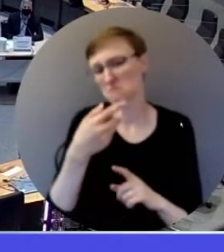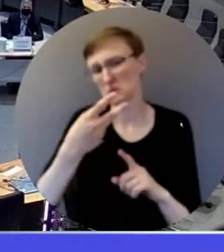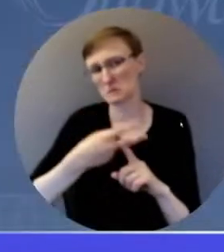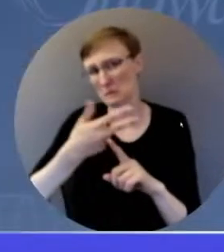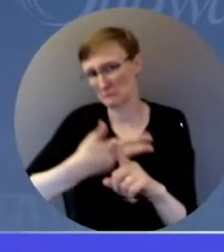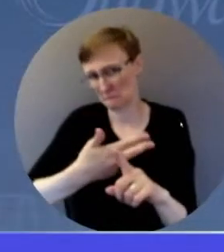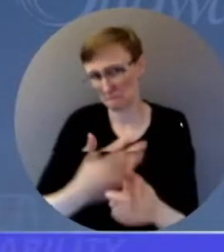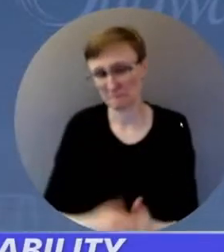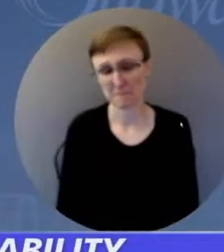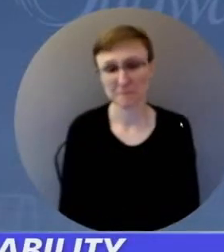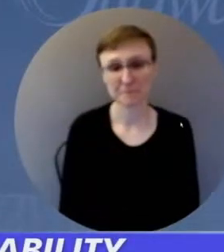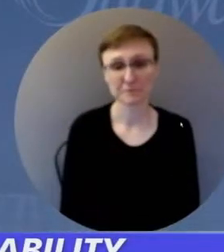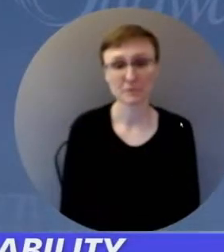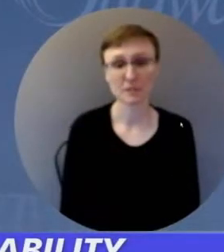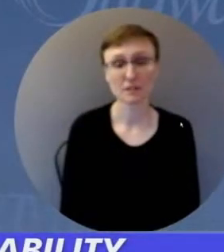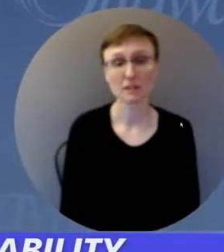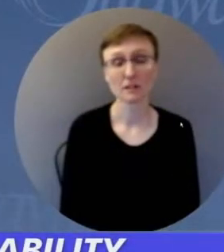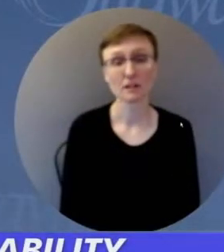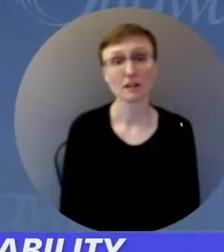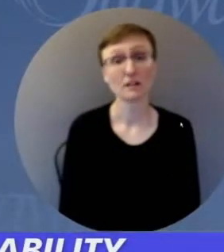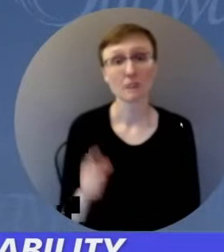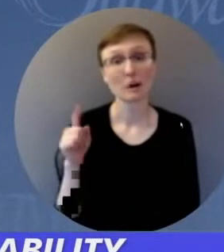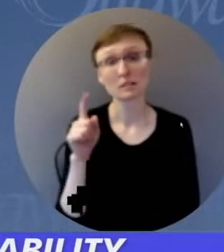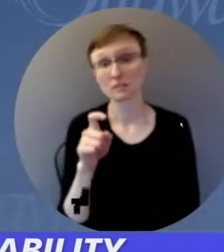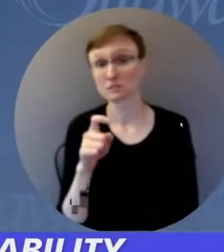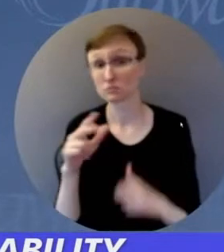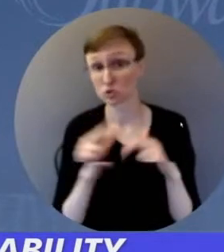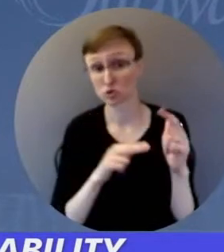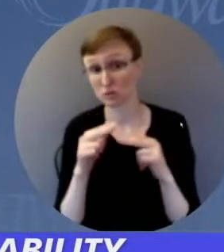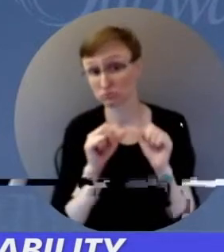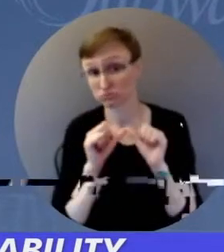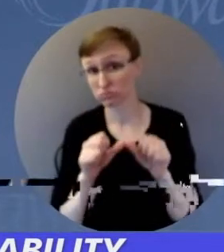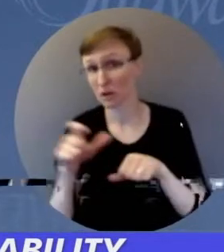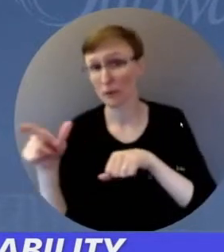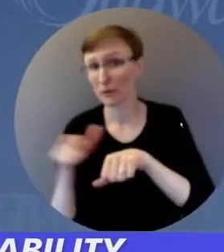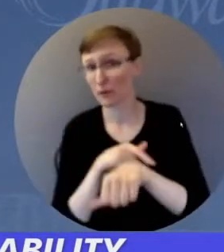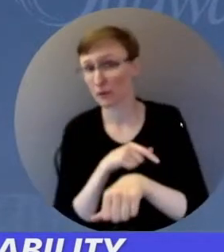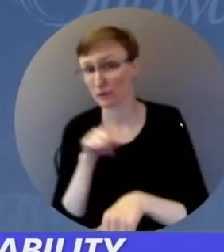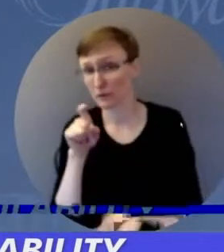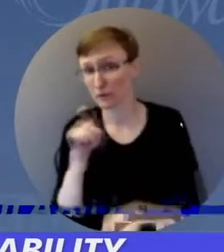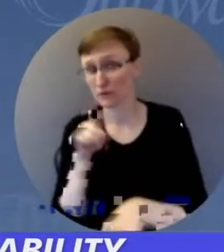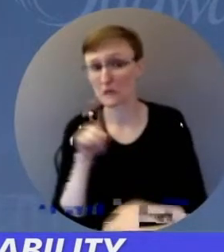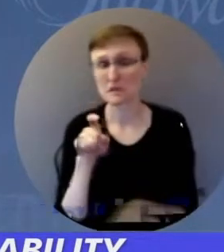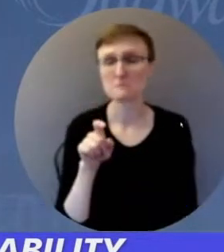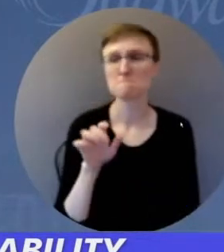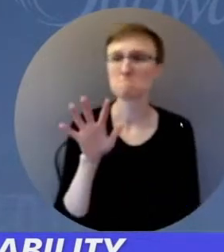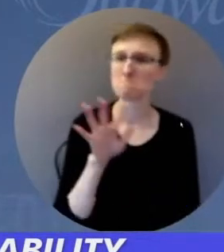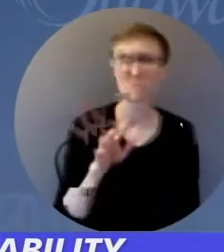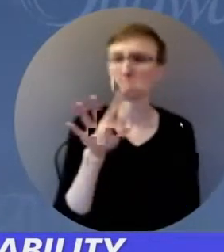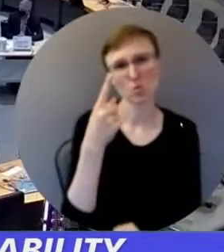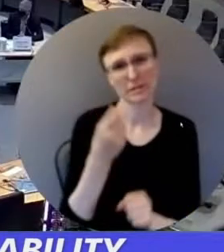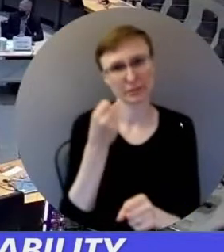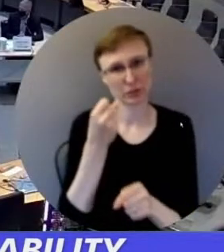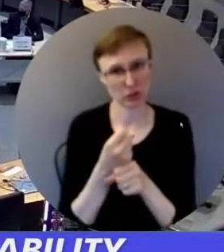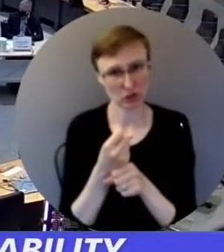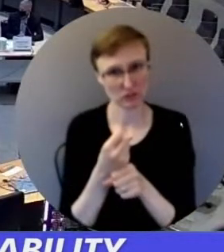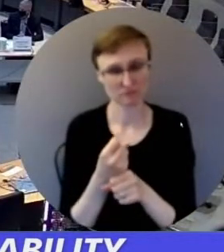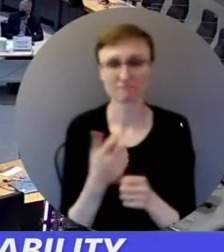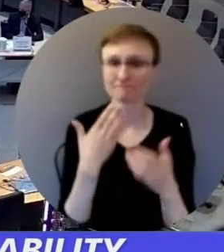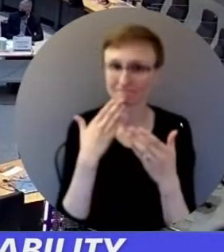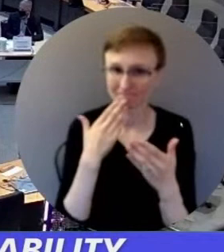How long would it last, the construction and the renovation? I think it will last about 1 year. Thank you so much.